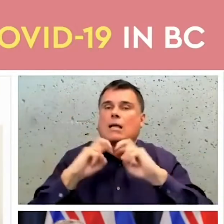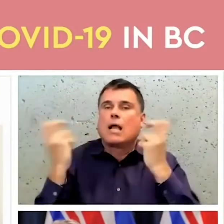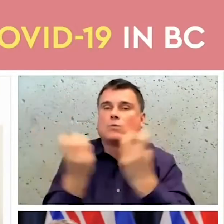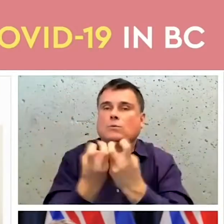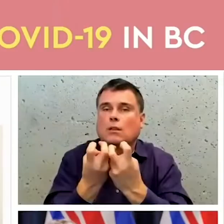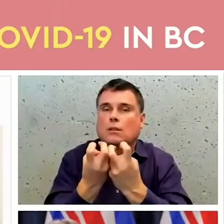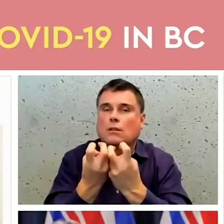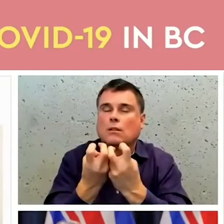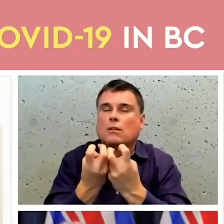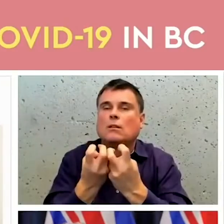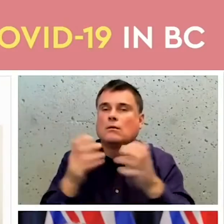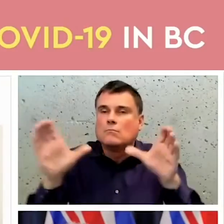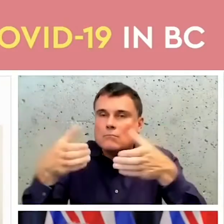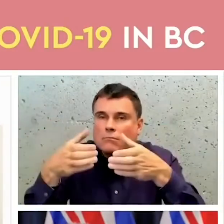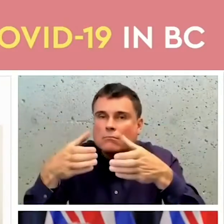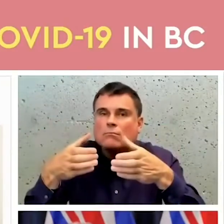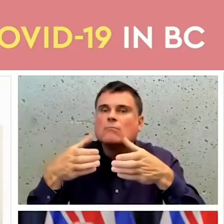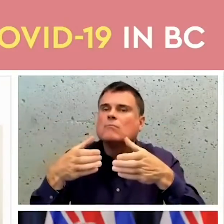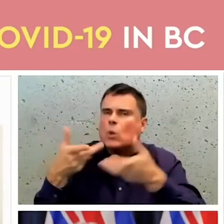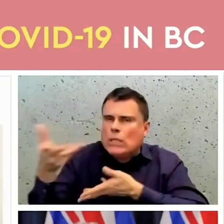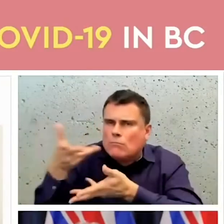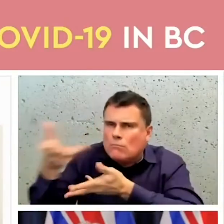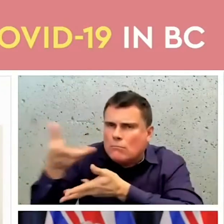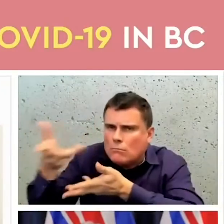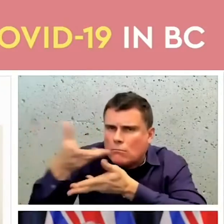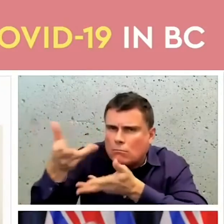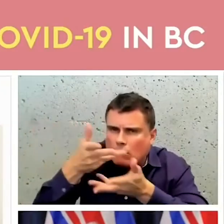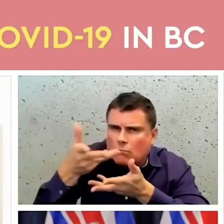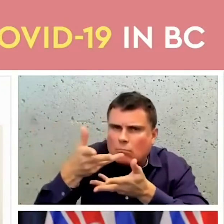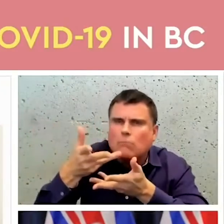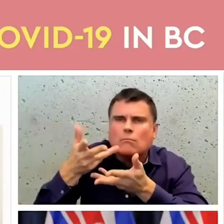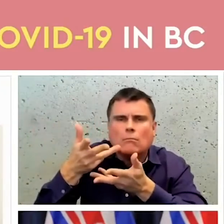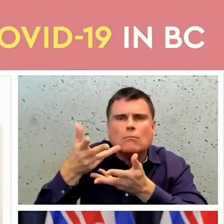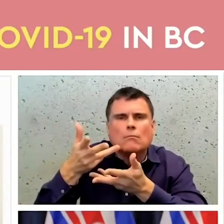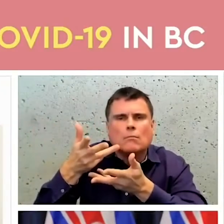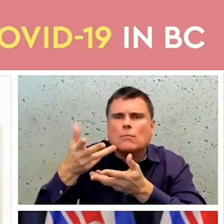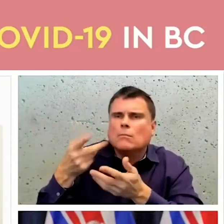the vaccine program arrives in their community.